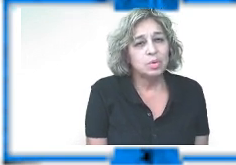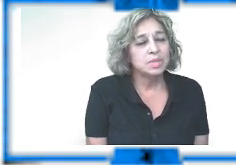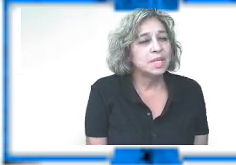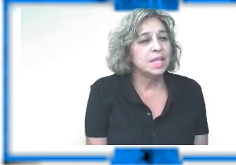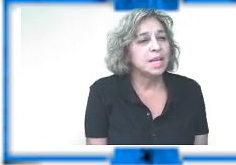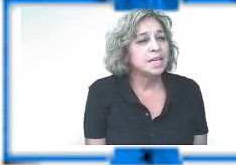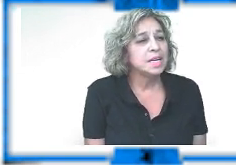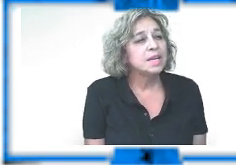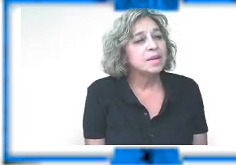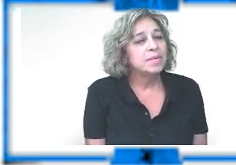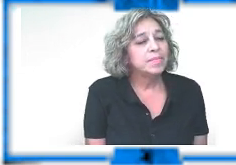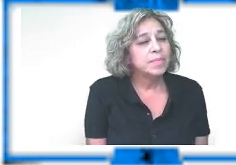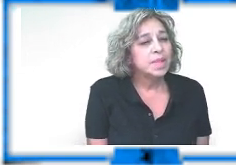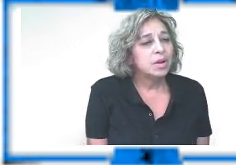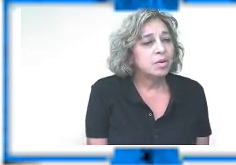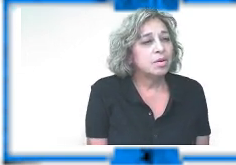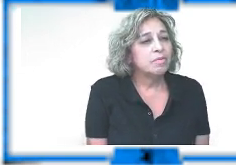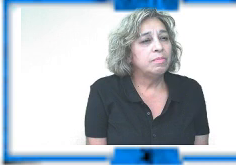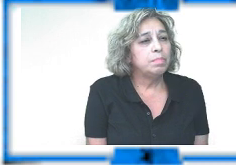holes that they had dug,